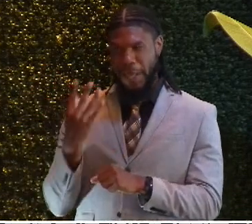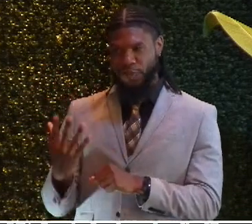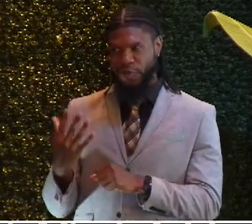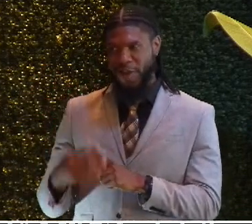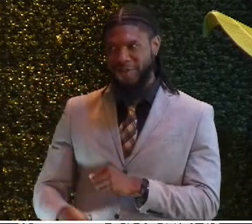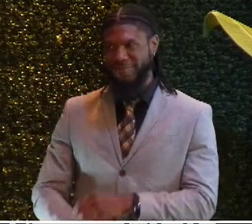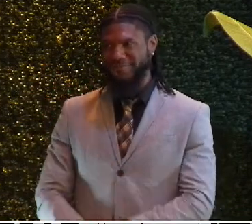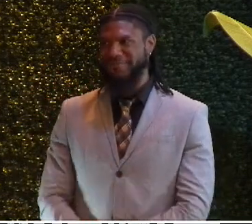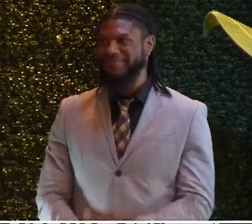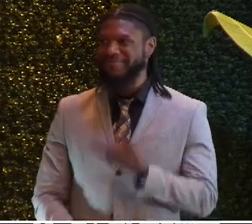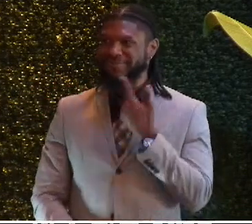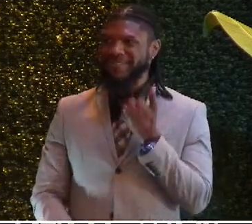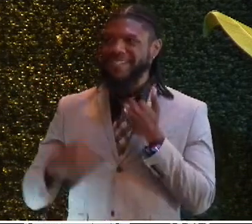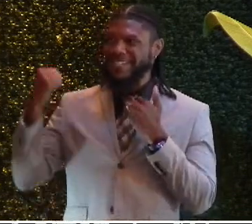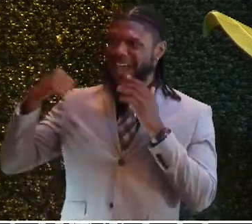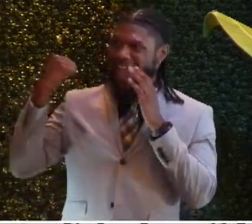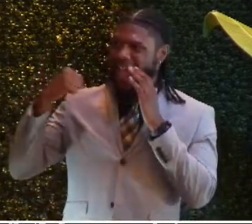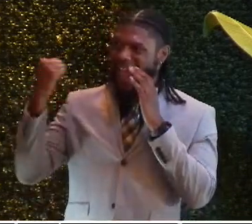Yay!